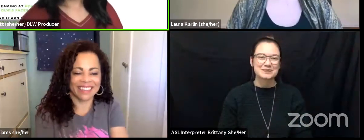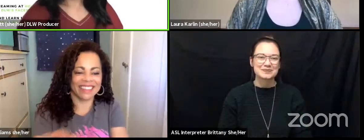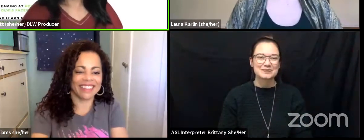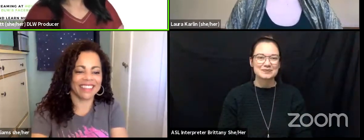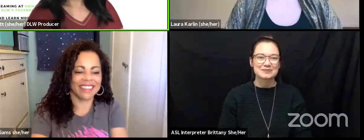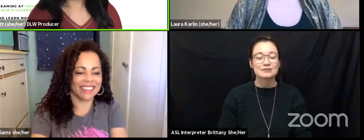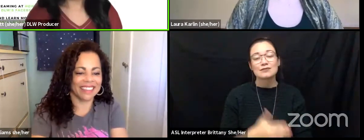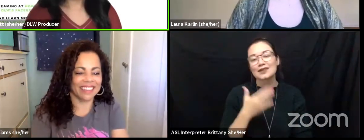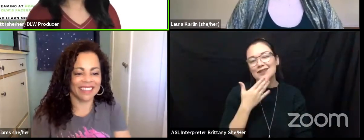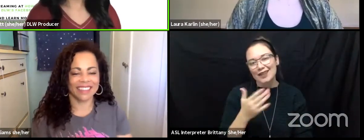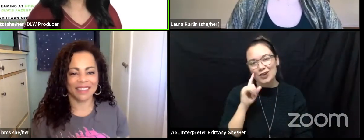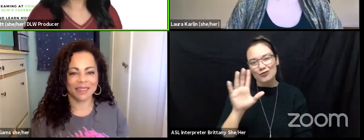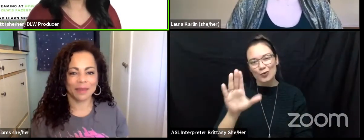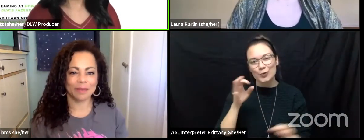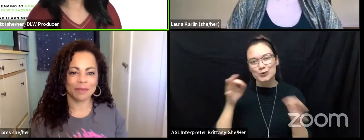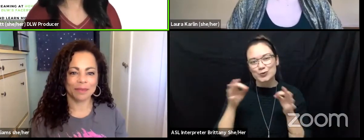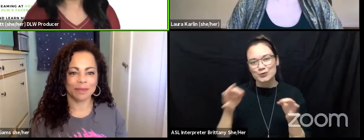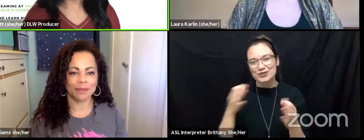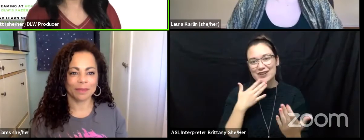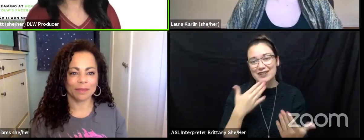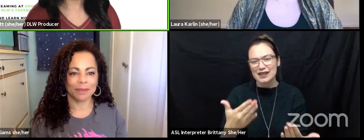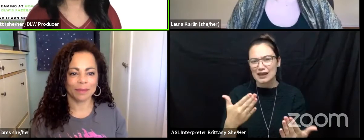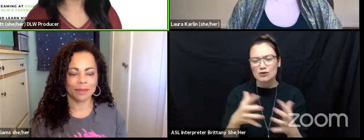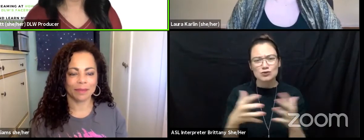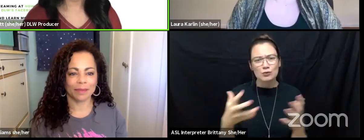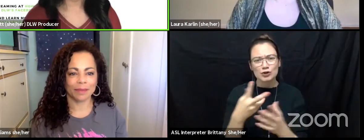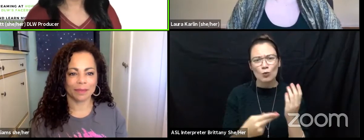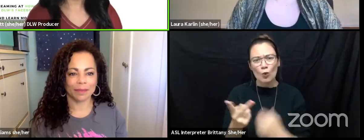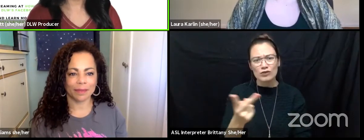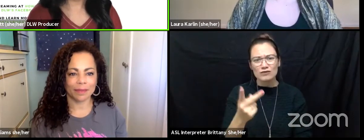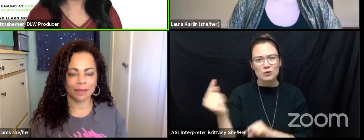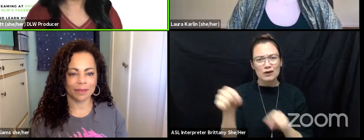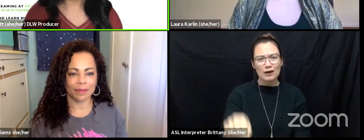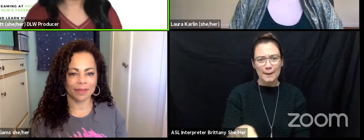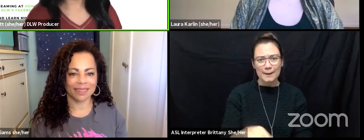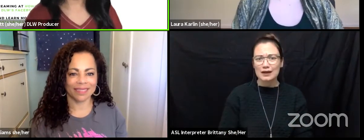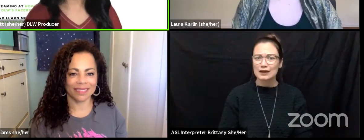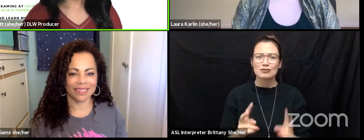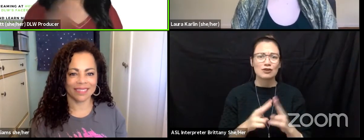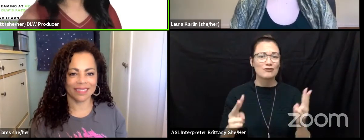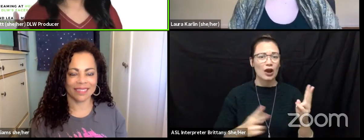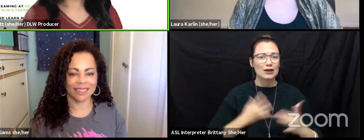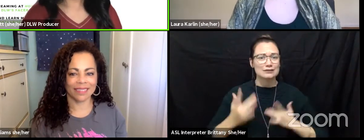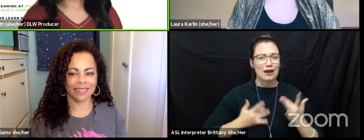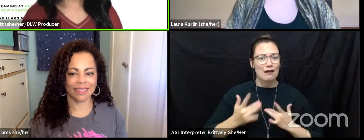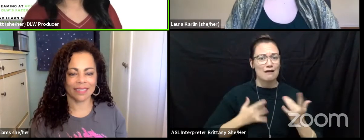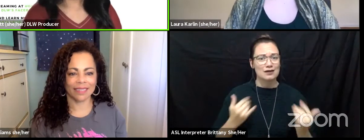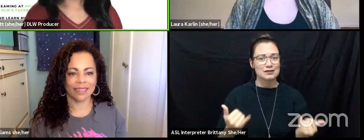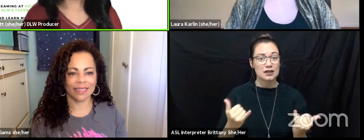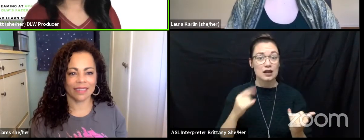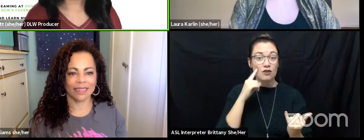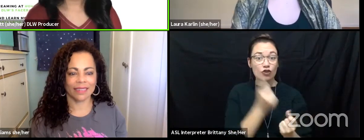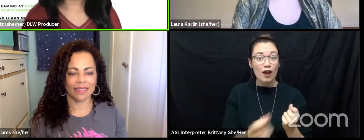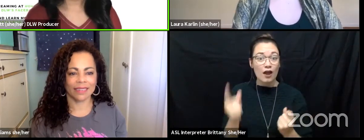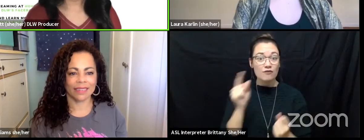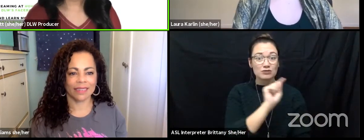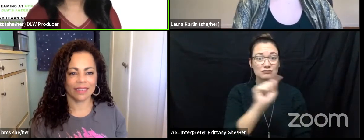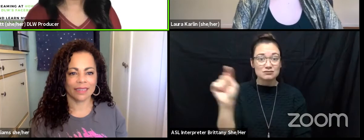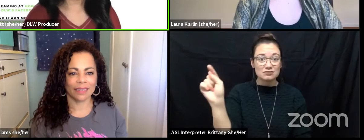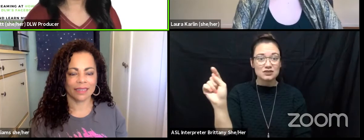Thank you for your description. Thank you so much for both of you being here. We're very excited about this. For everybody out there, you can